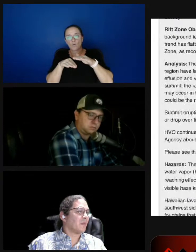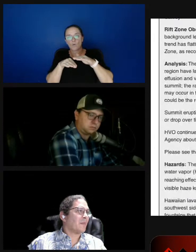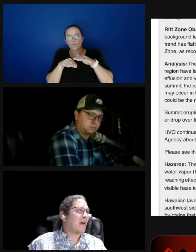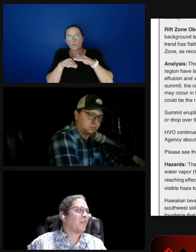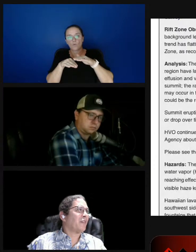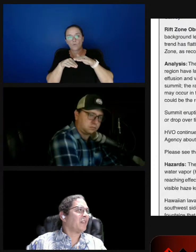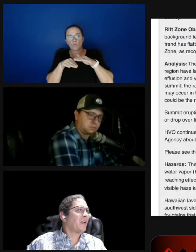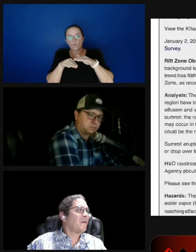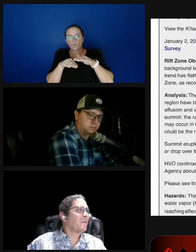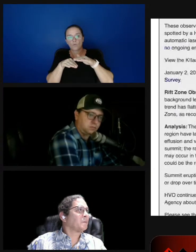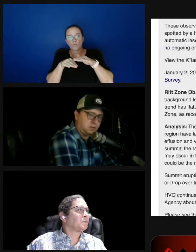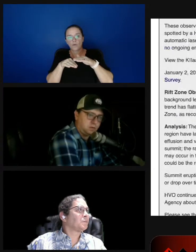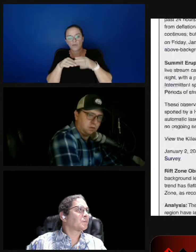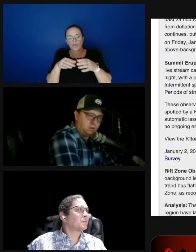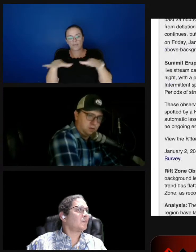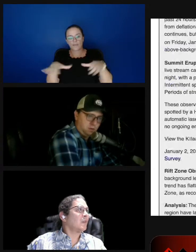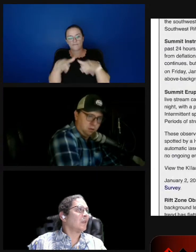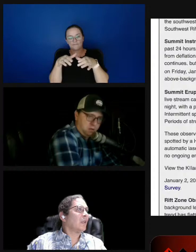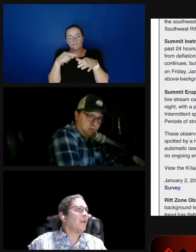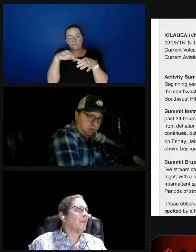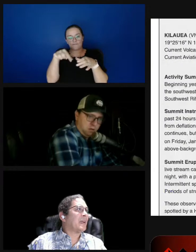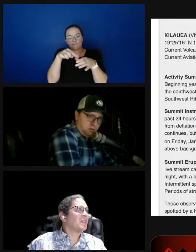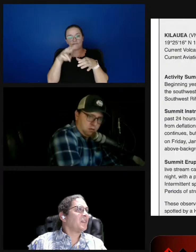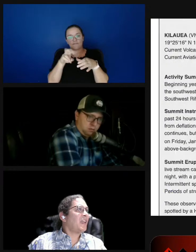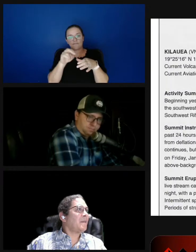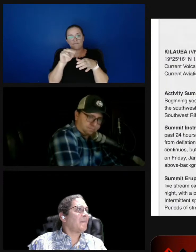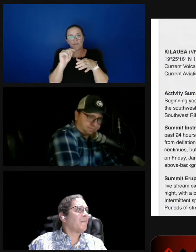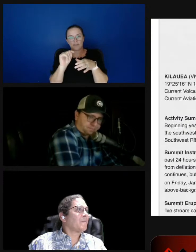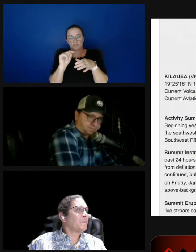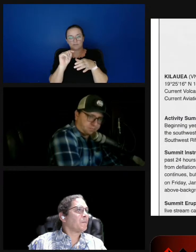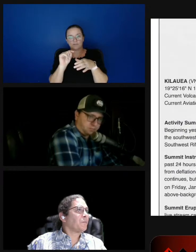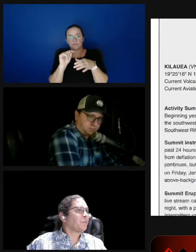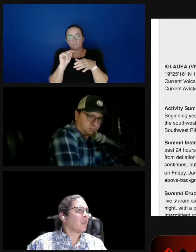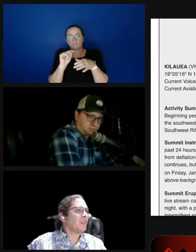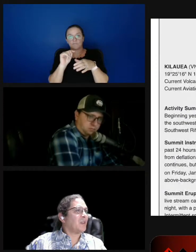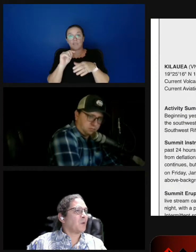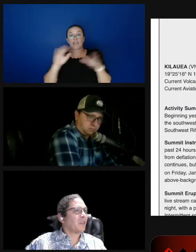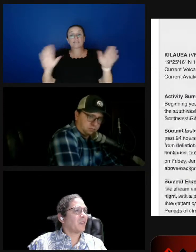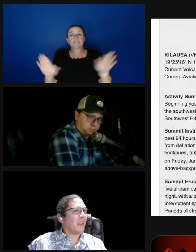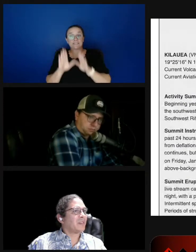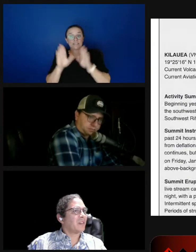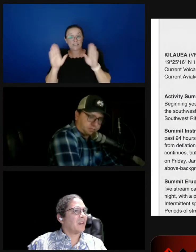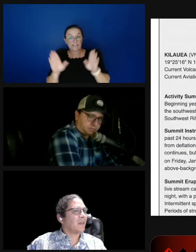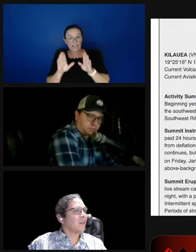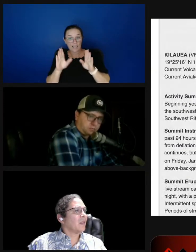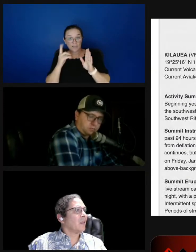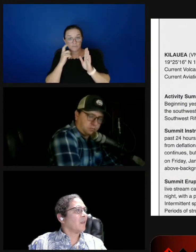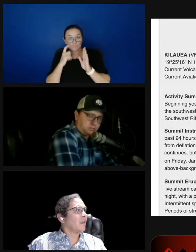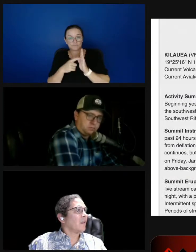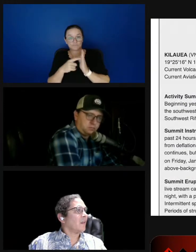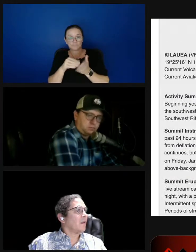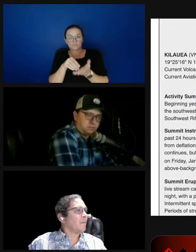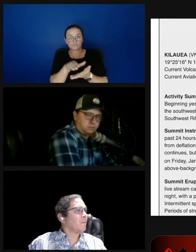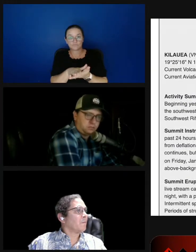the mouth of the vent there. By Sunday, they note that